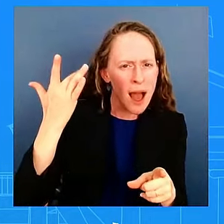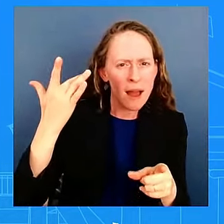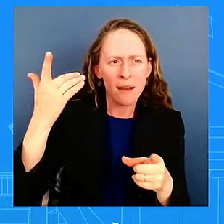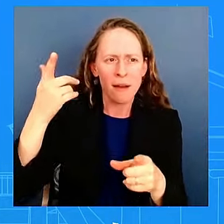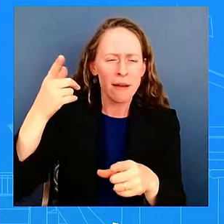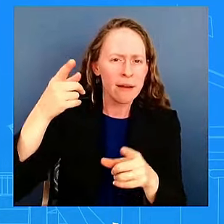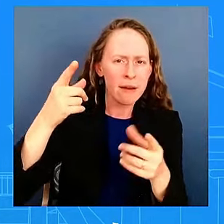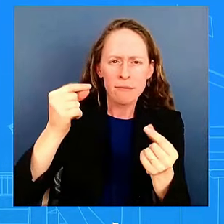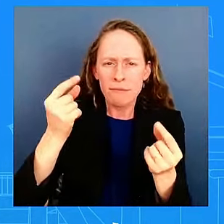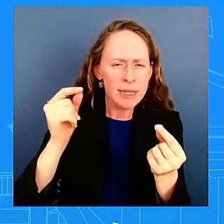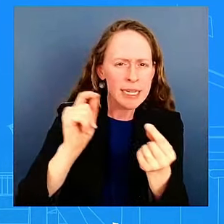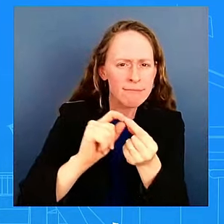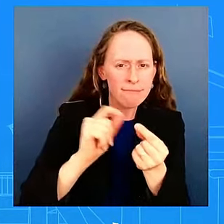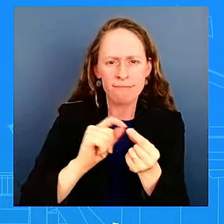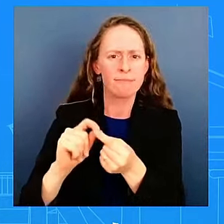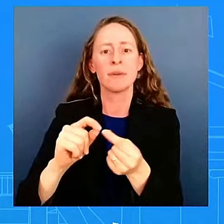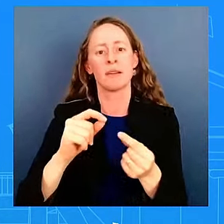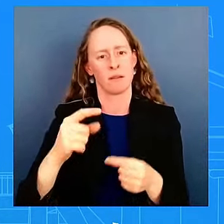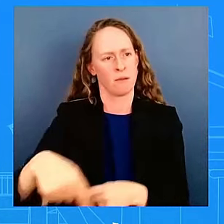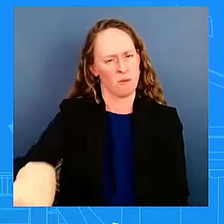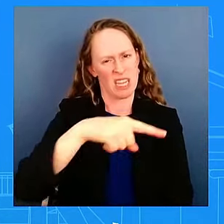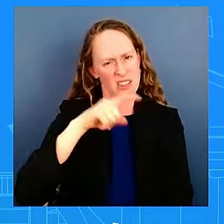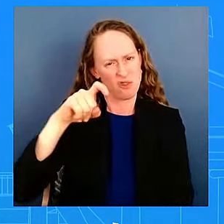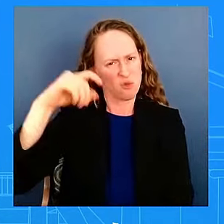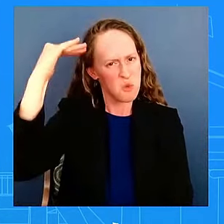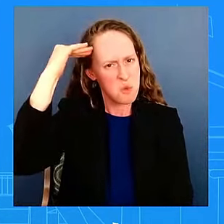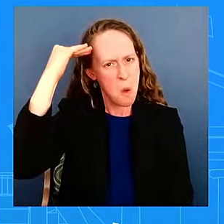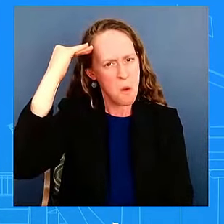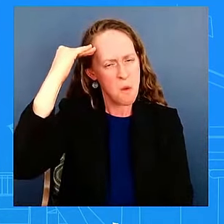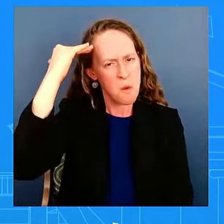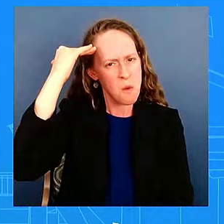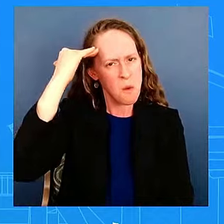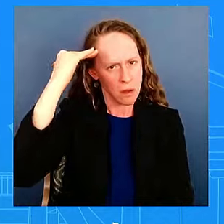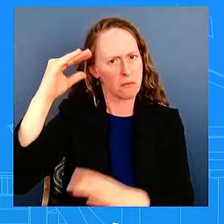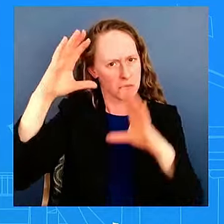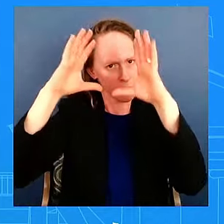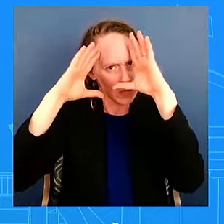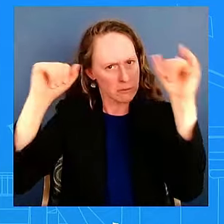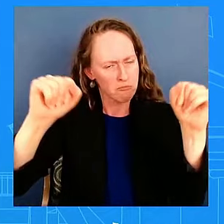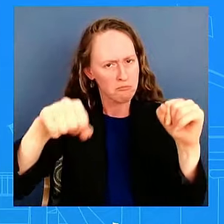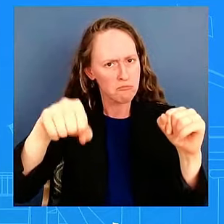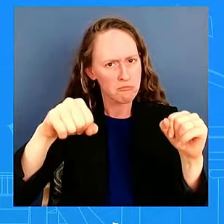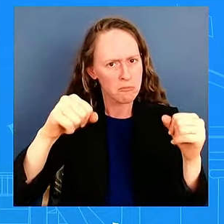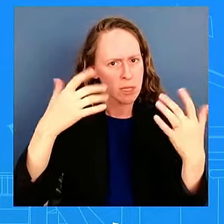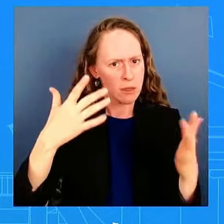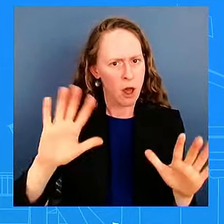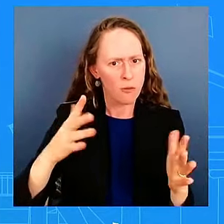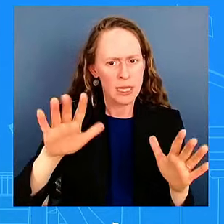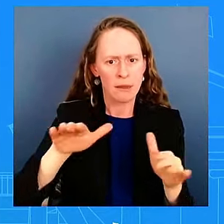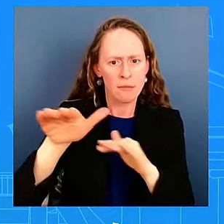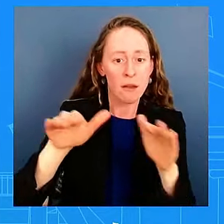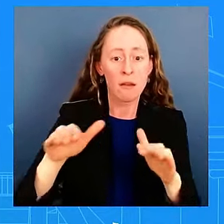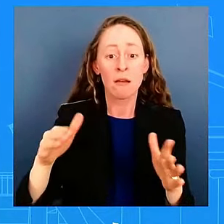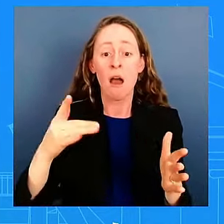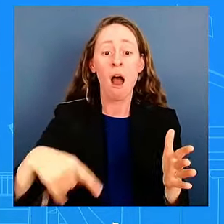answer, and that's what the president wants to see. And so getting into these types of speculation is just ridiculous. It's just